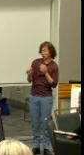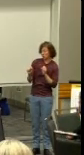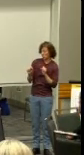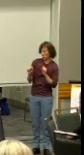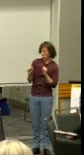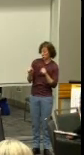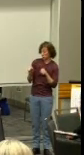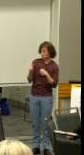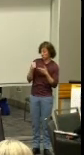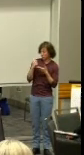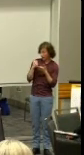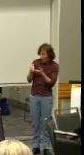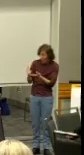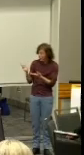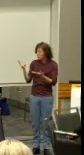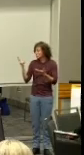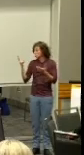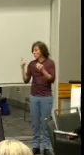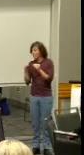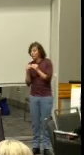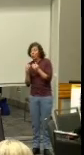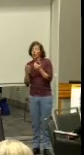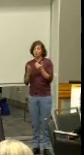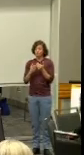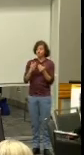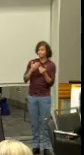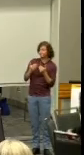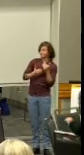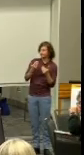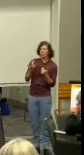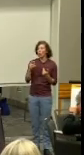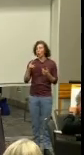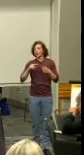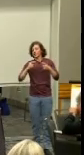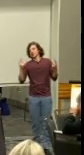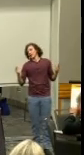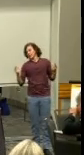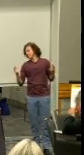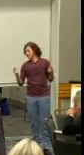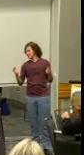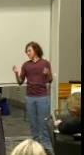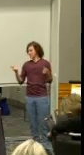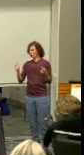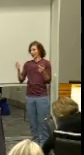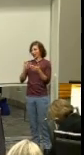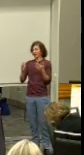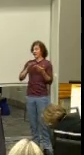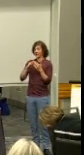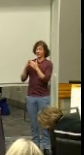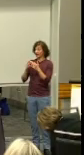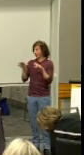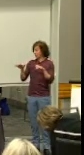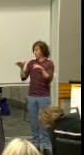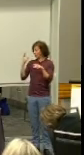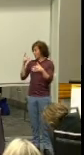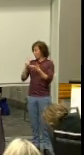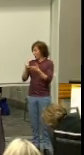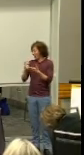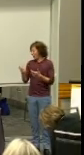you move through more easily, or on the flip side, if there were sort of incentives or things that cities did that help out this as well.